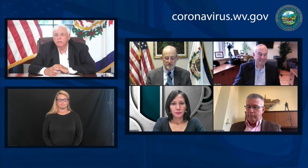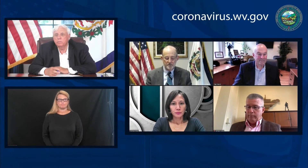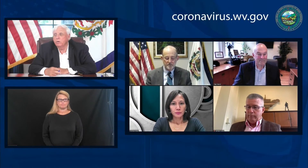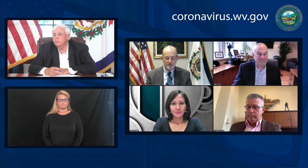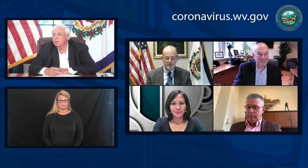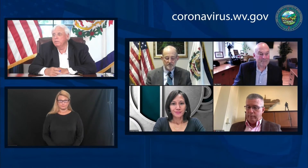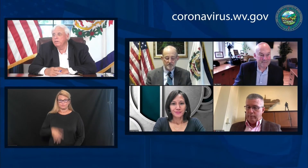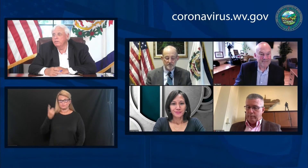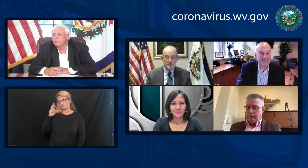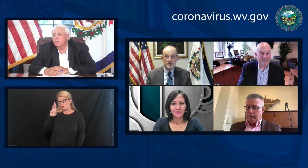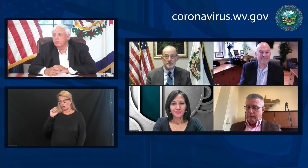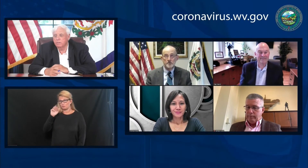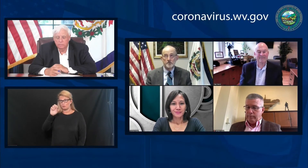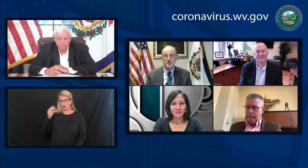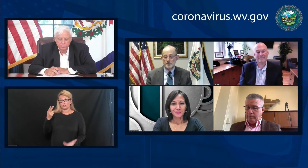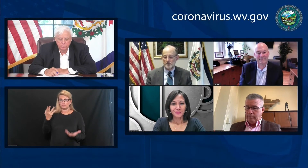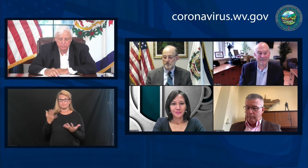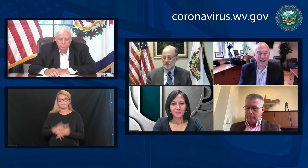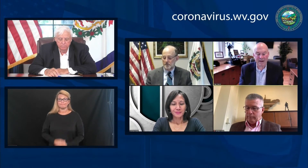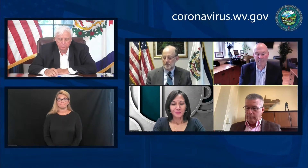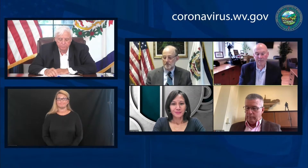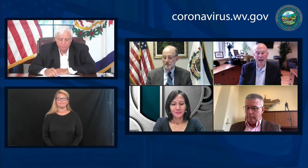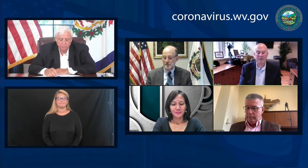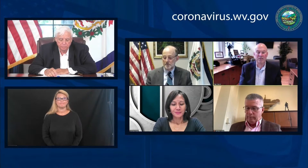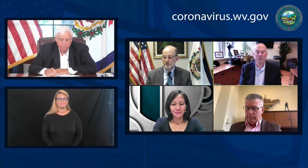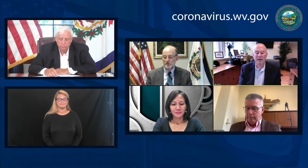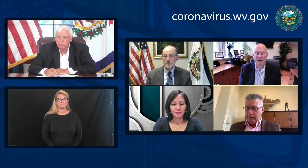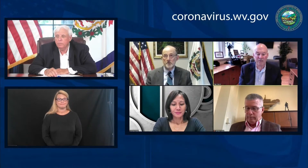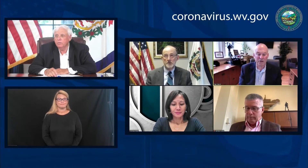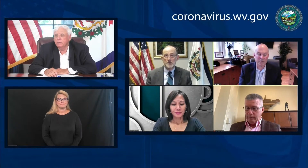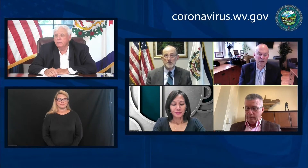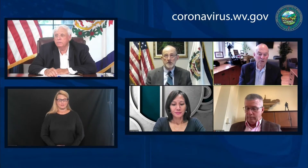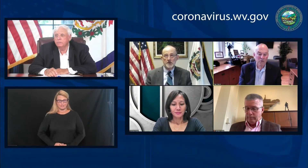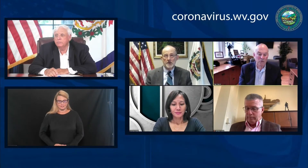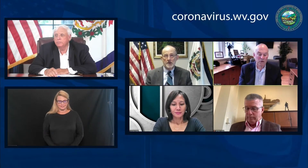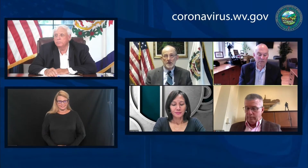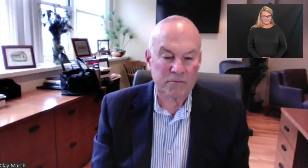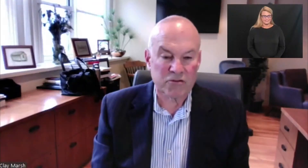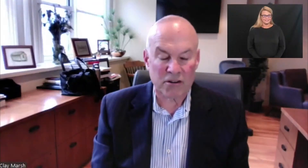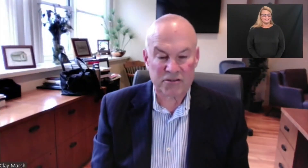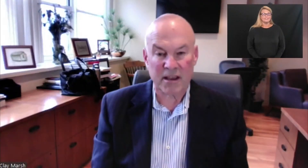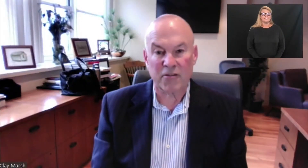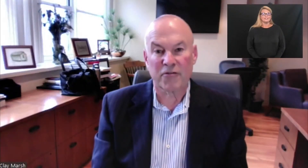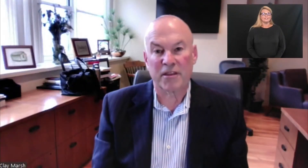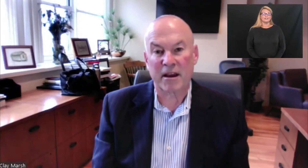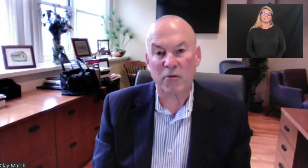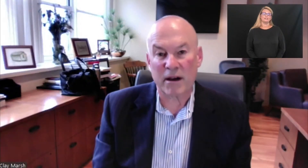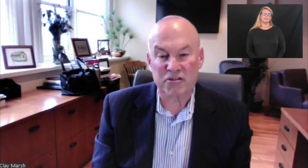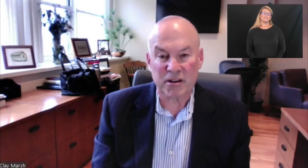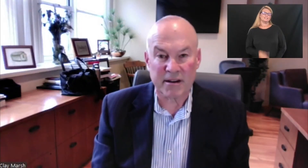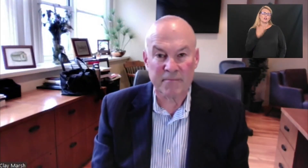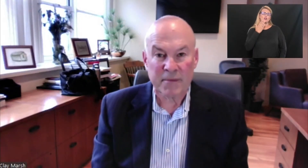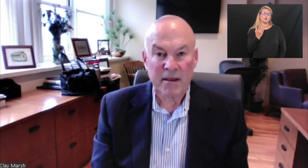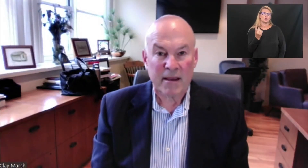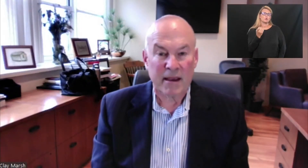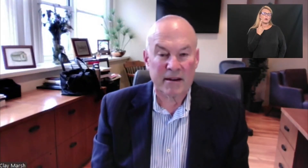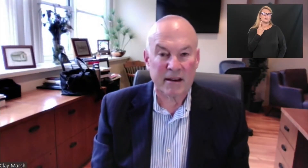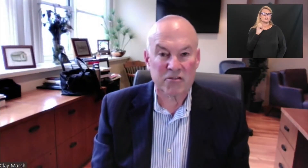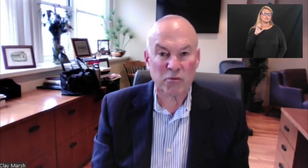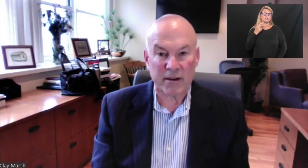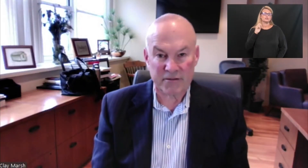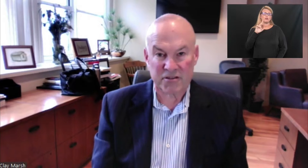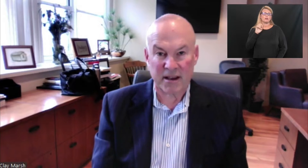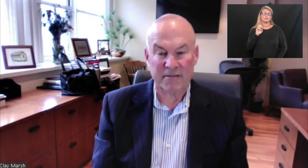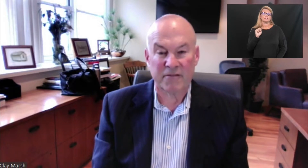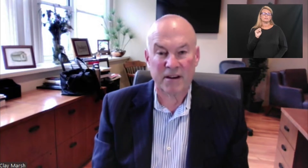Okay, Dr. Marsh, maybe you can start. Yeah, I'm happy to do that, Governor. Well, Charles, thank you for that question. And